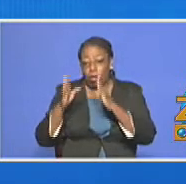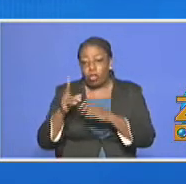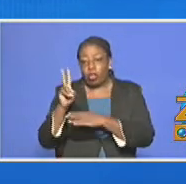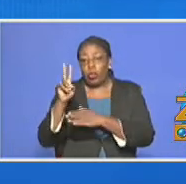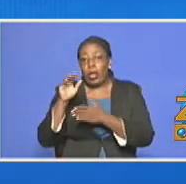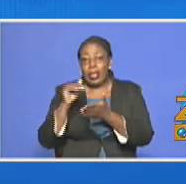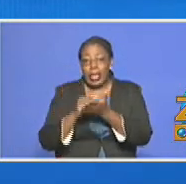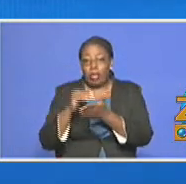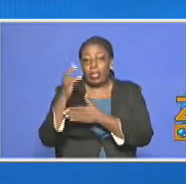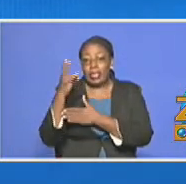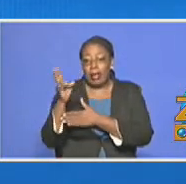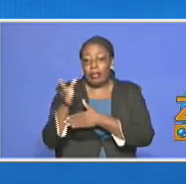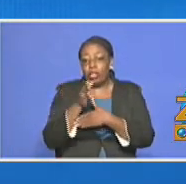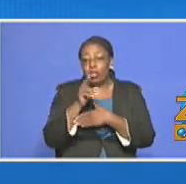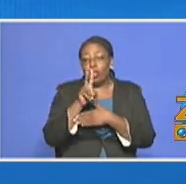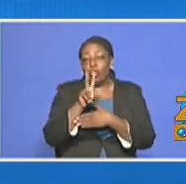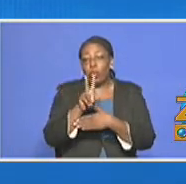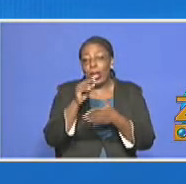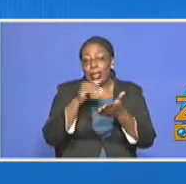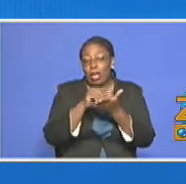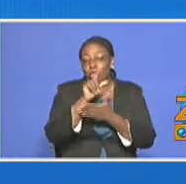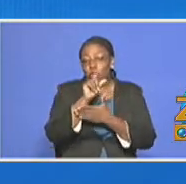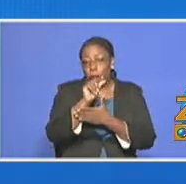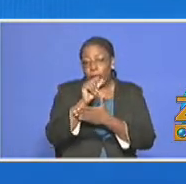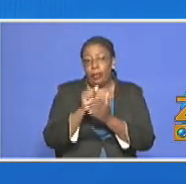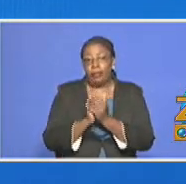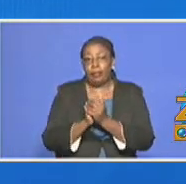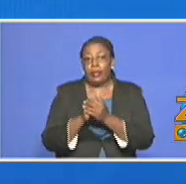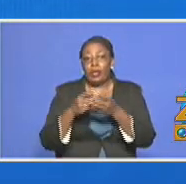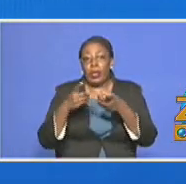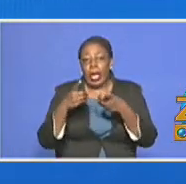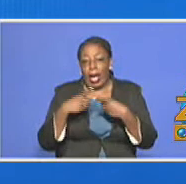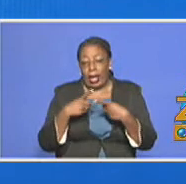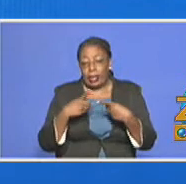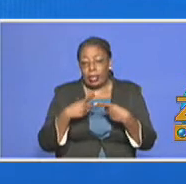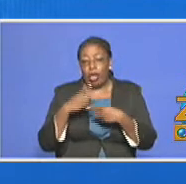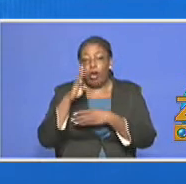to 2020, there has been